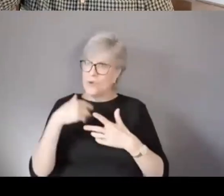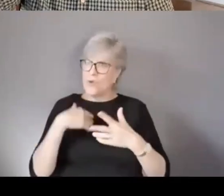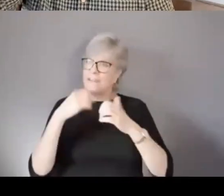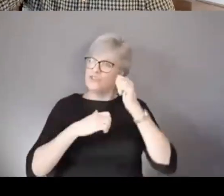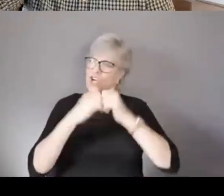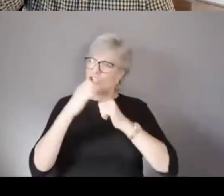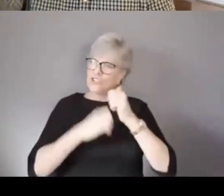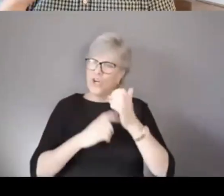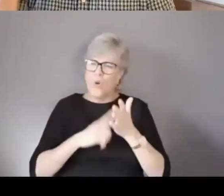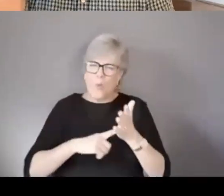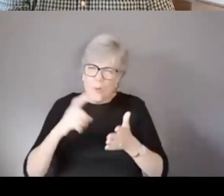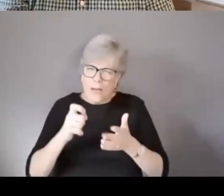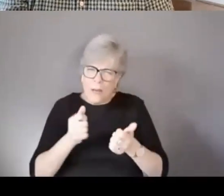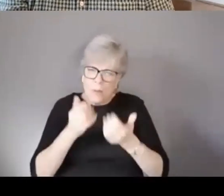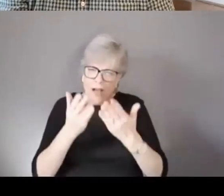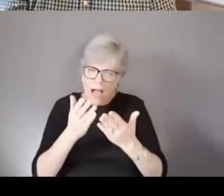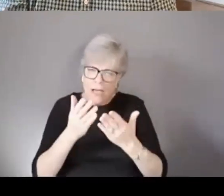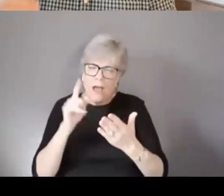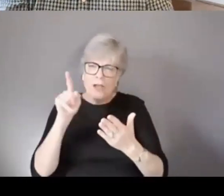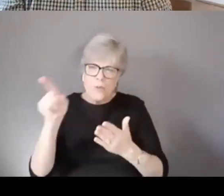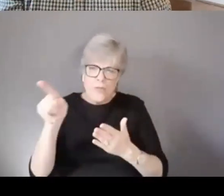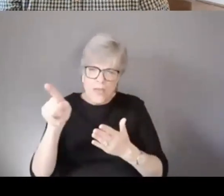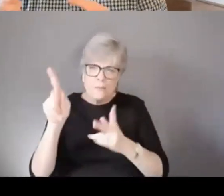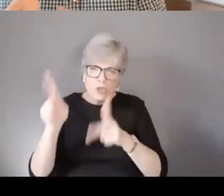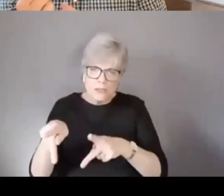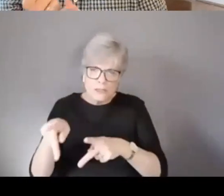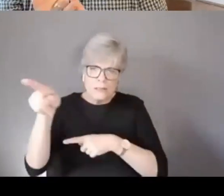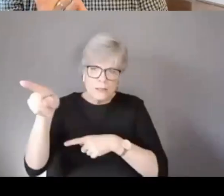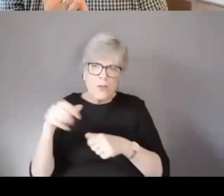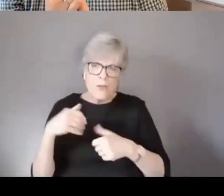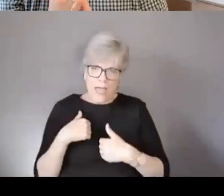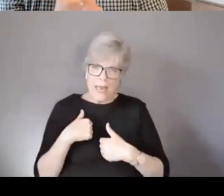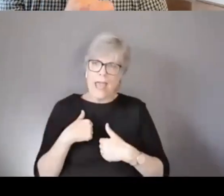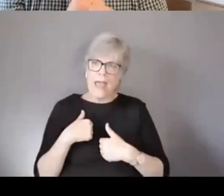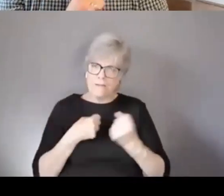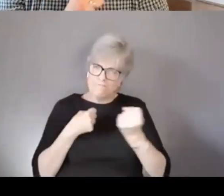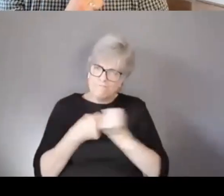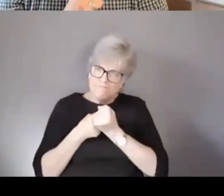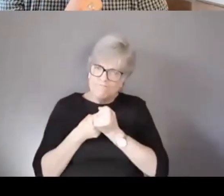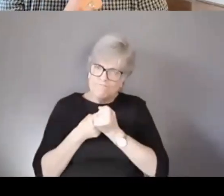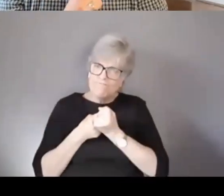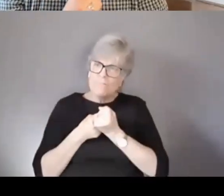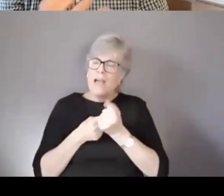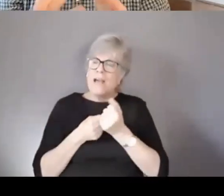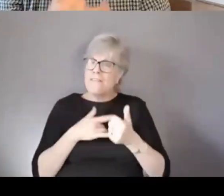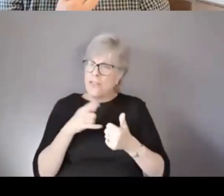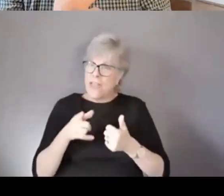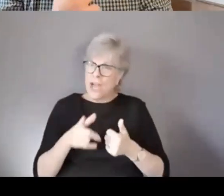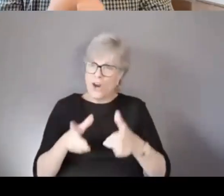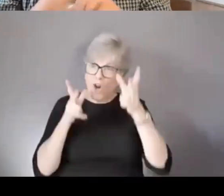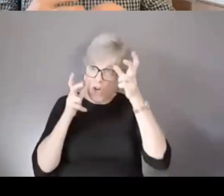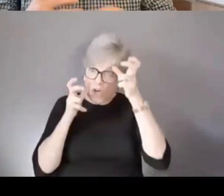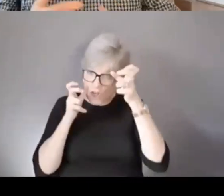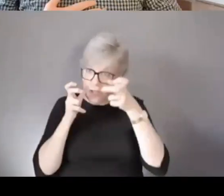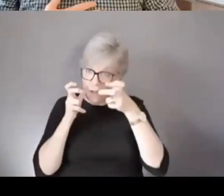what do I need to provide to this participant so that they can have feel that they're heard